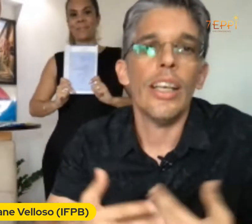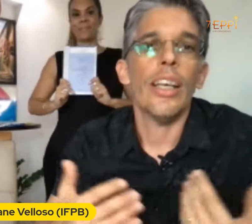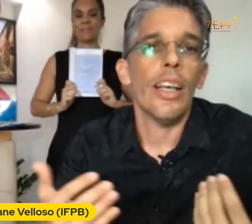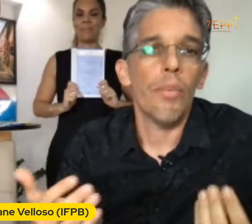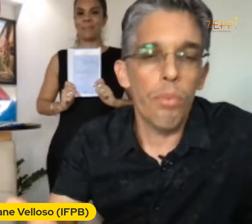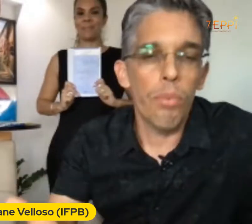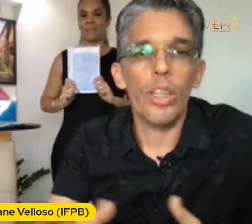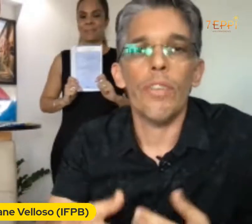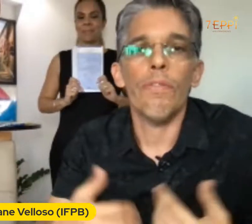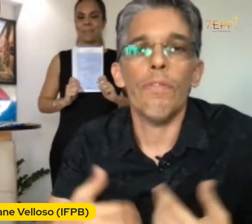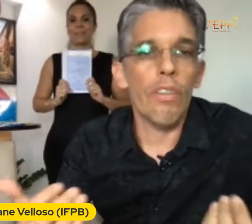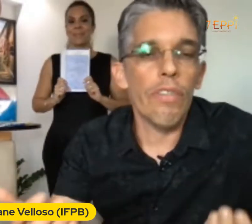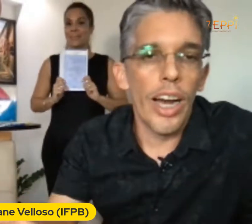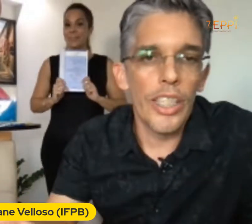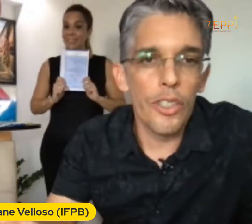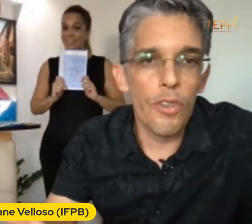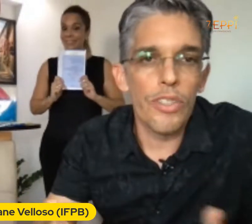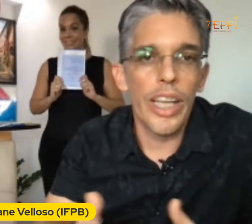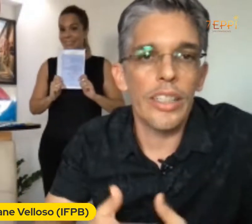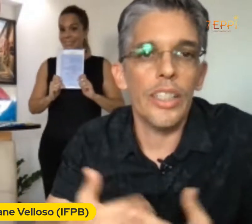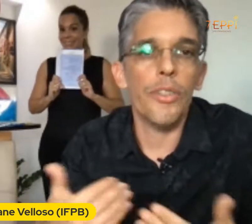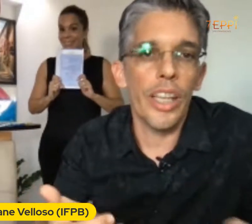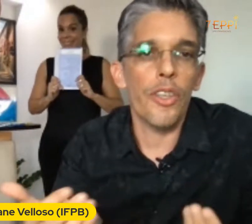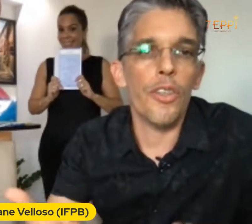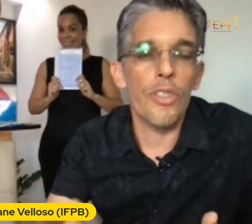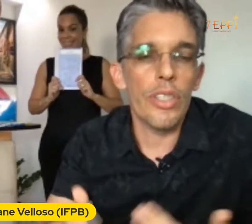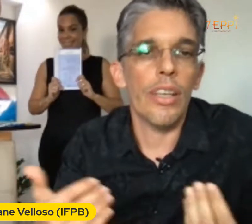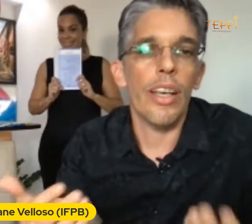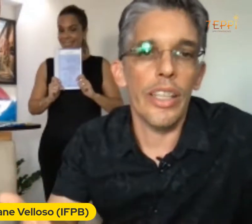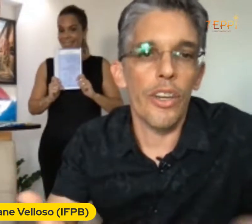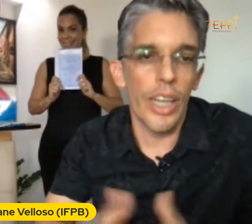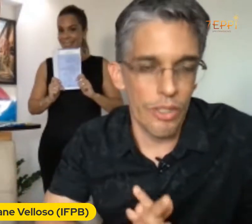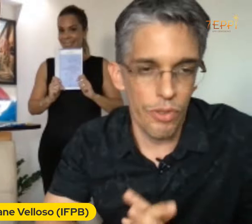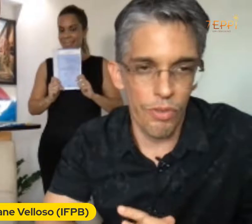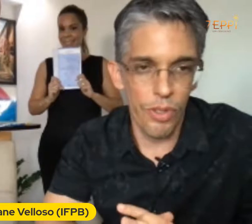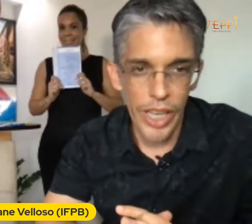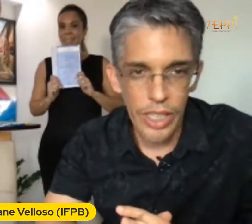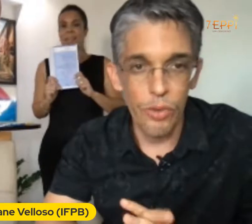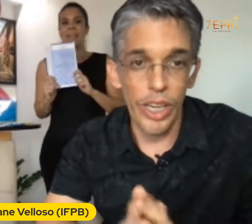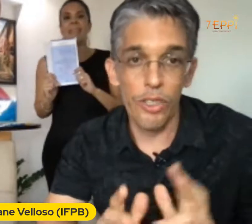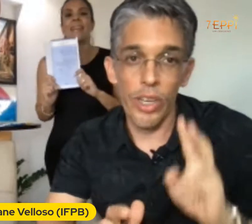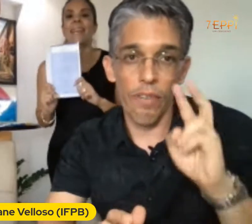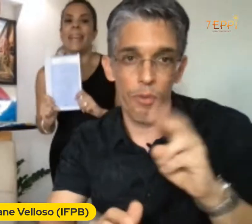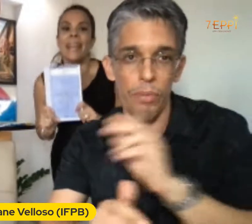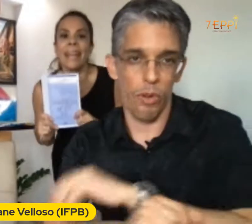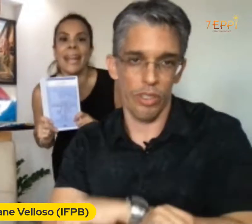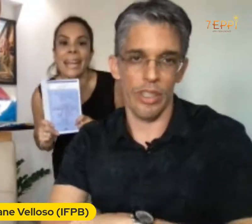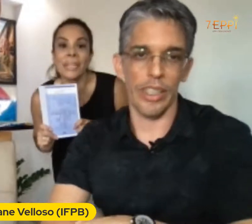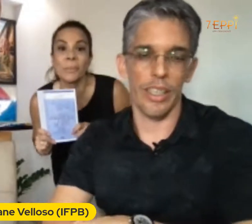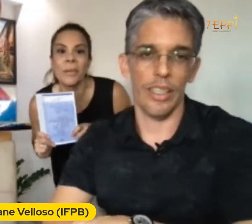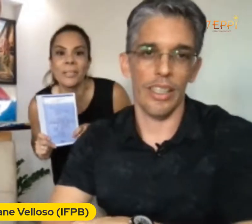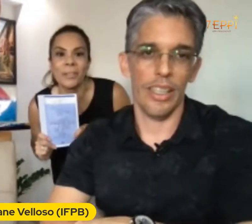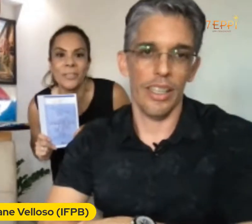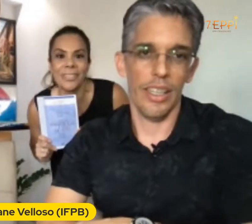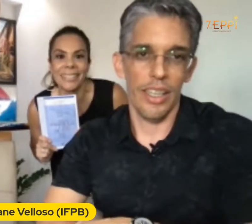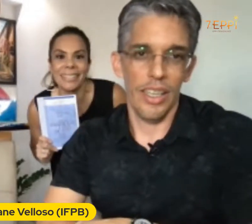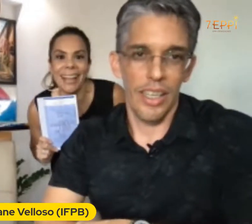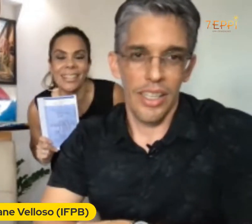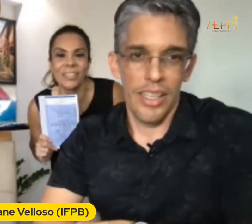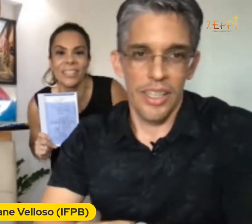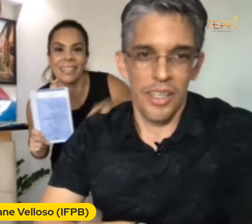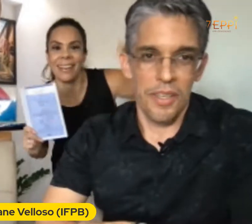interesting book, full of articles that you can use in your classroom. Okay, so we are going to have 3 books. And like one of